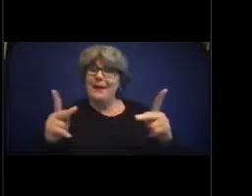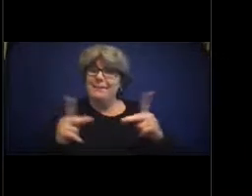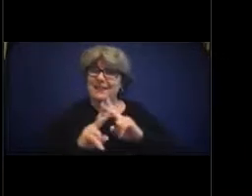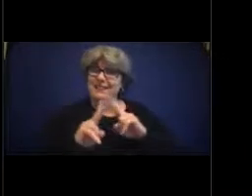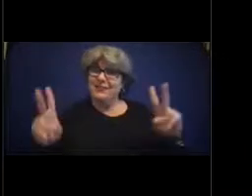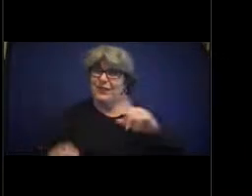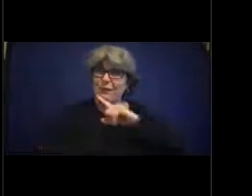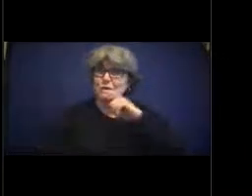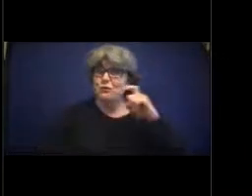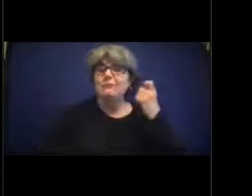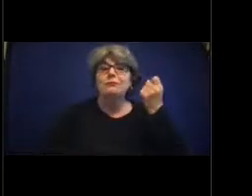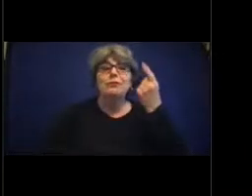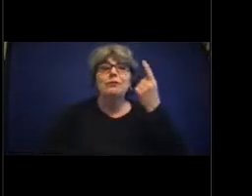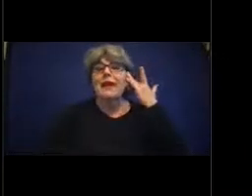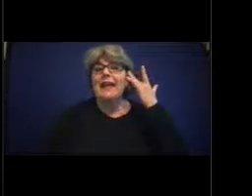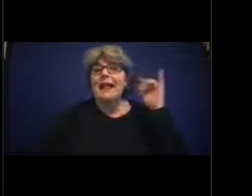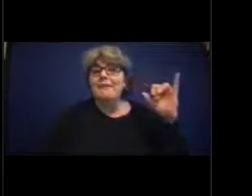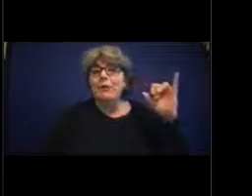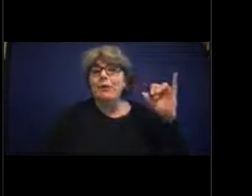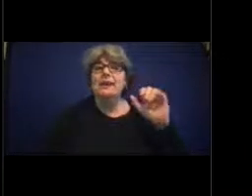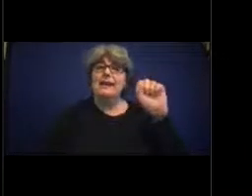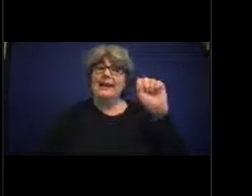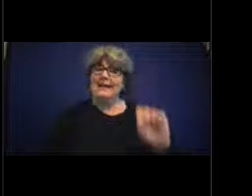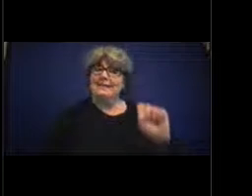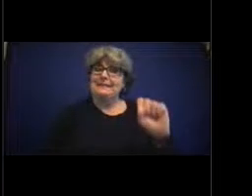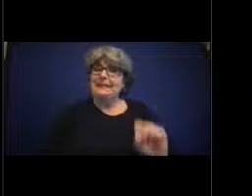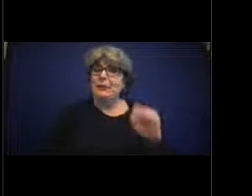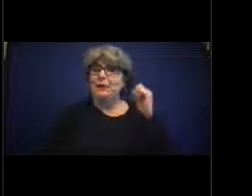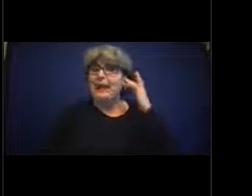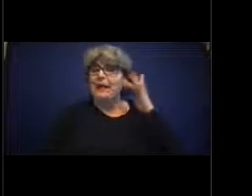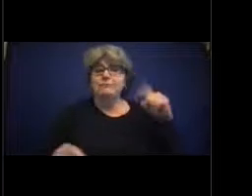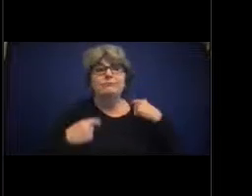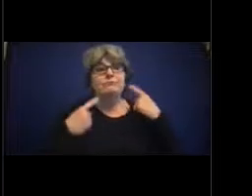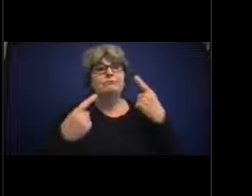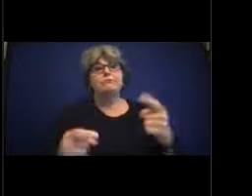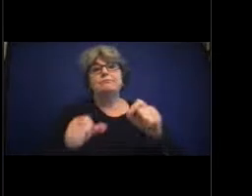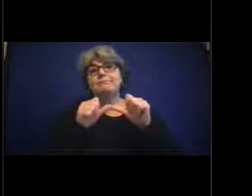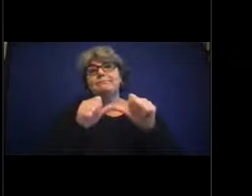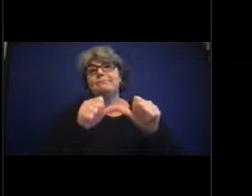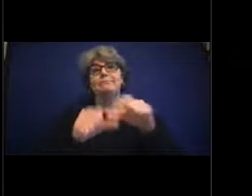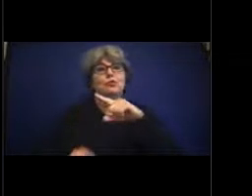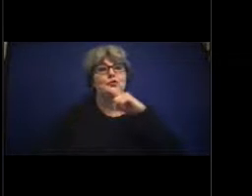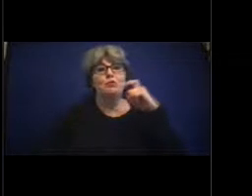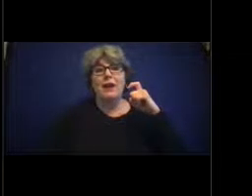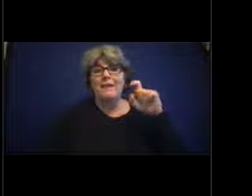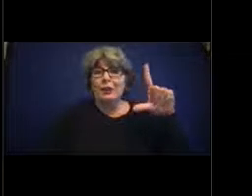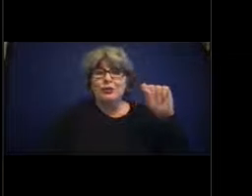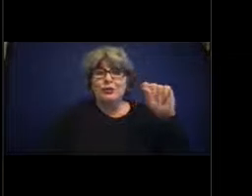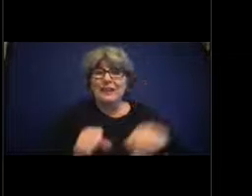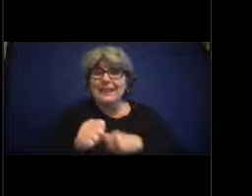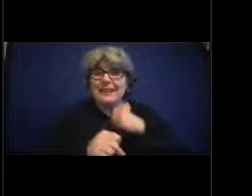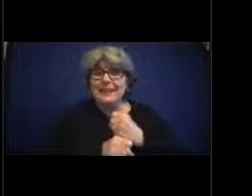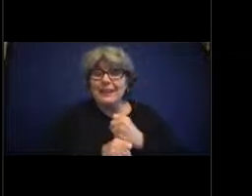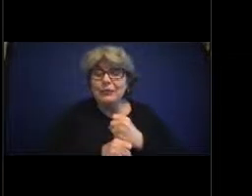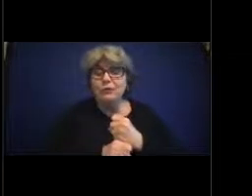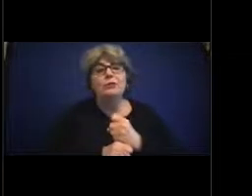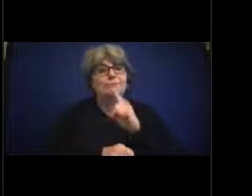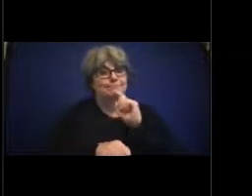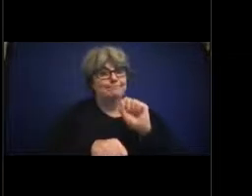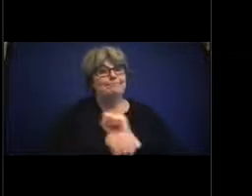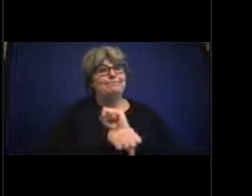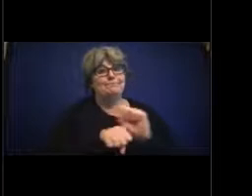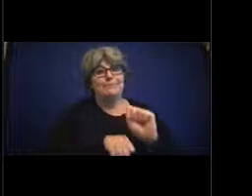But California, and especially Southern California, has been in a prolonged drought for the last 20 years. So indeed,